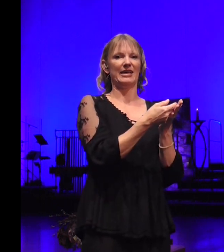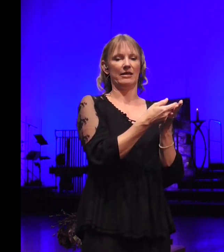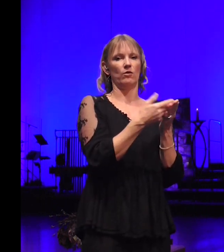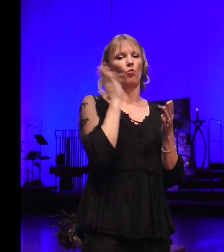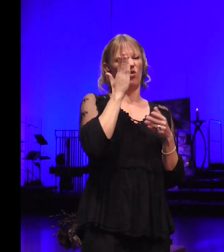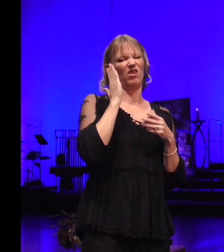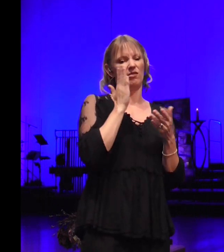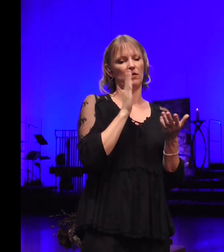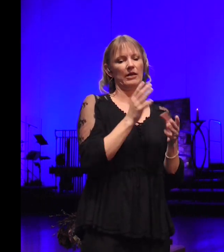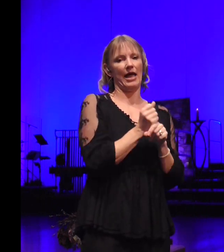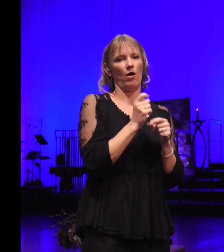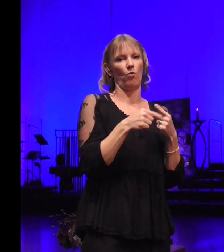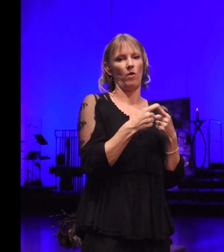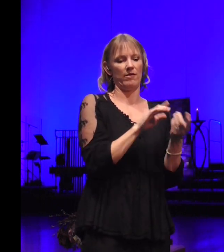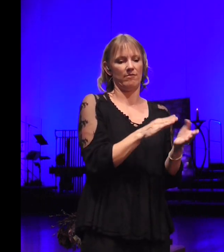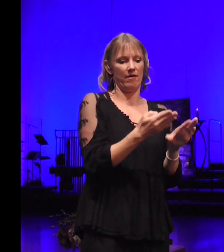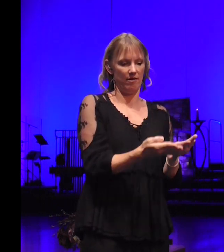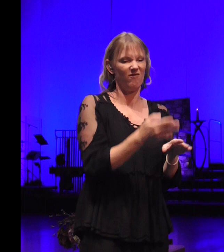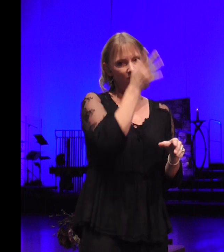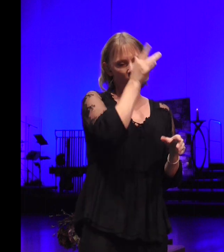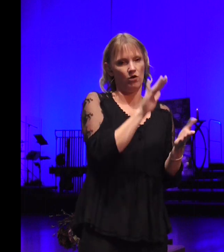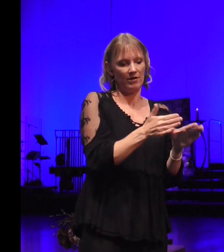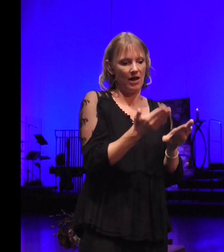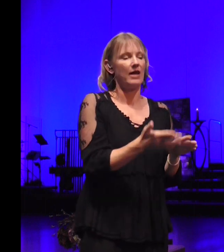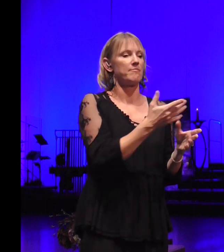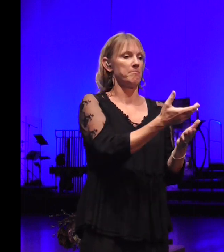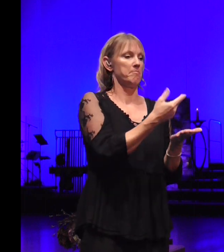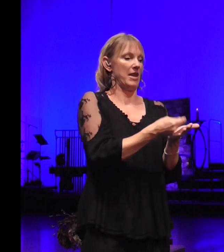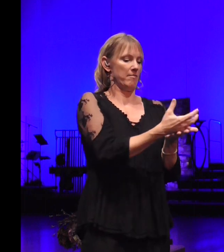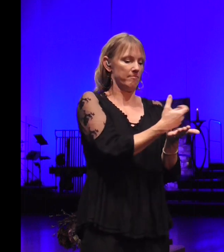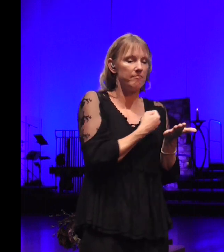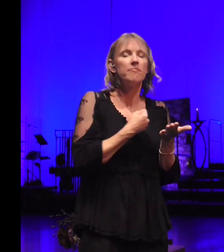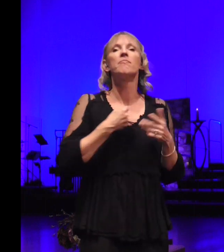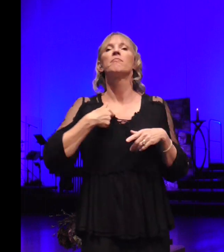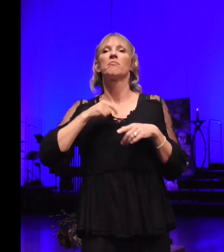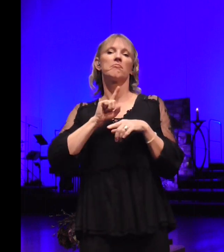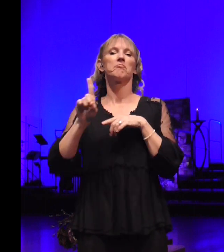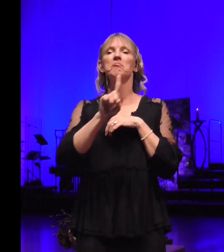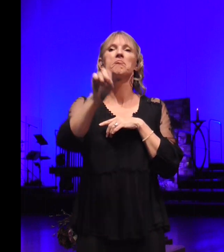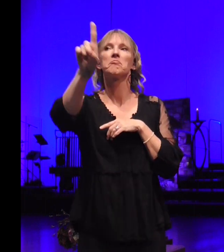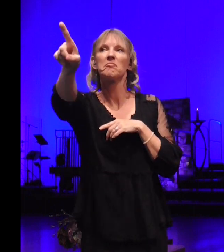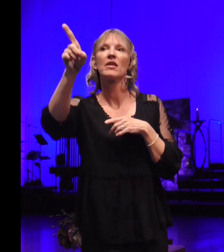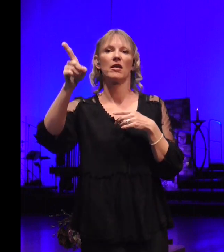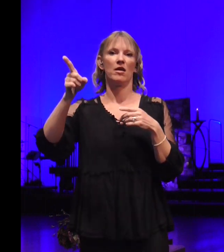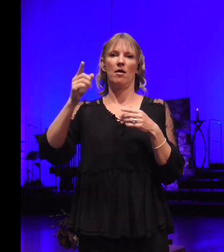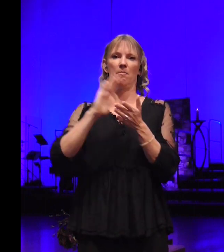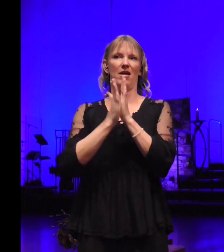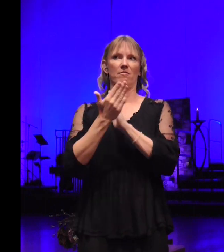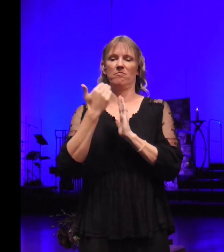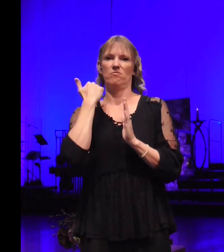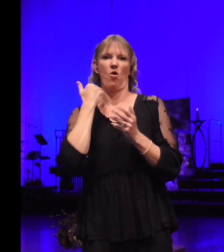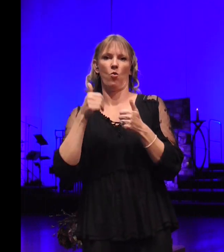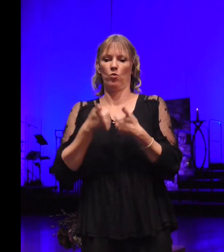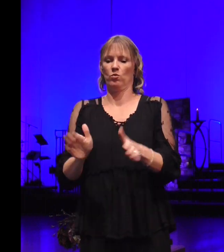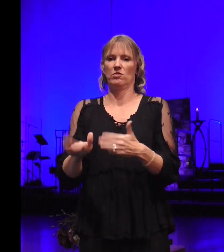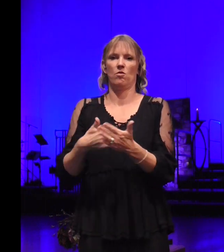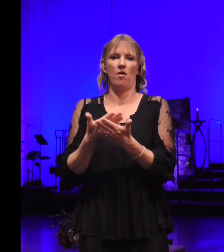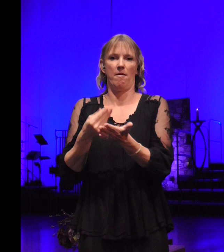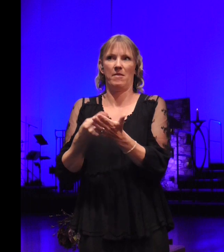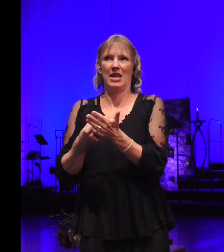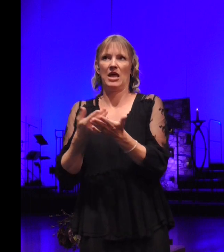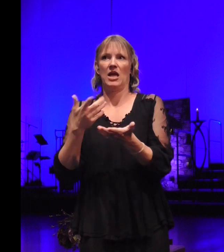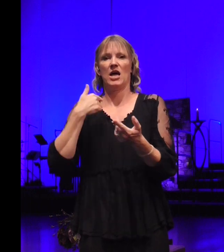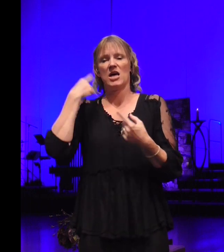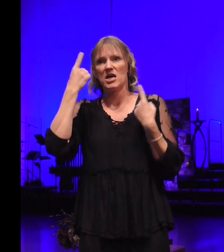And he's sleeping with pigs. And he's so heartbroken, and he finally has the epiphany that perhaps I could go back